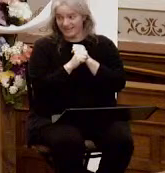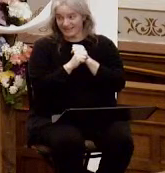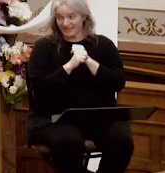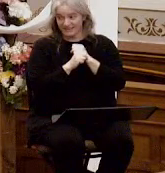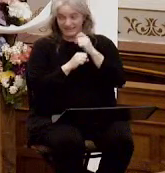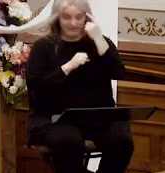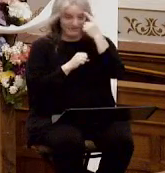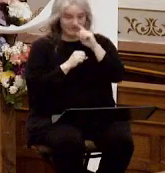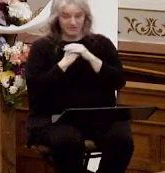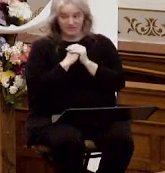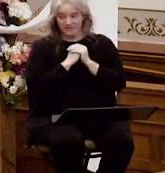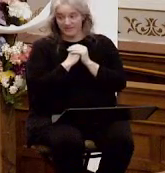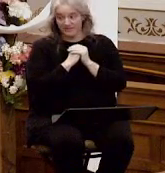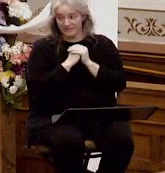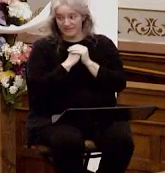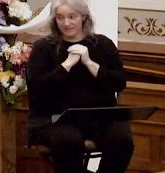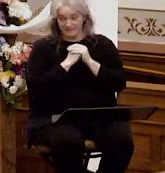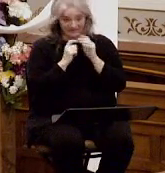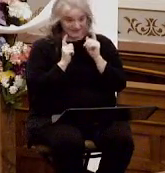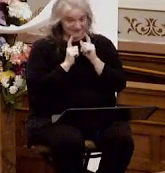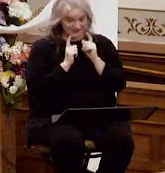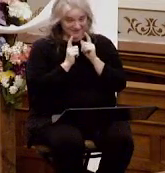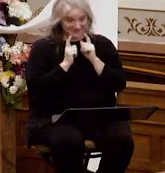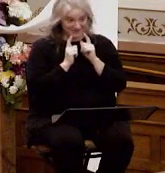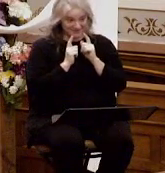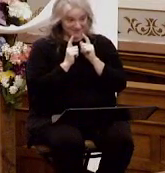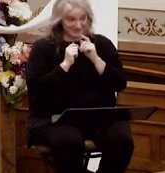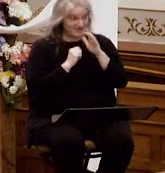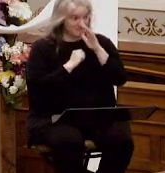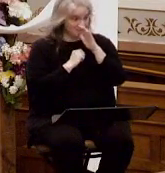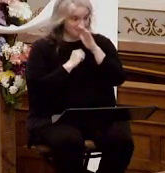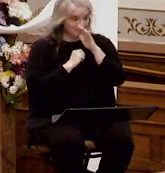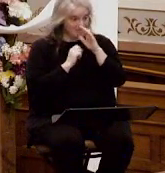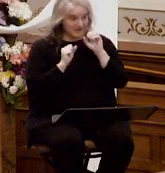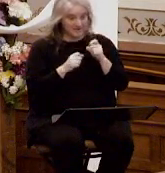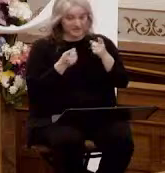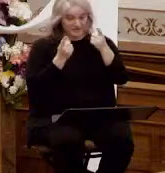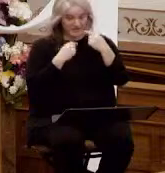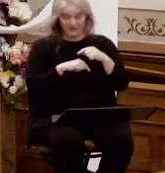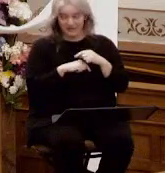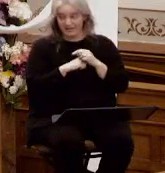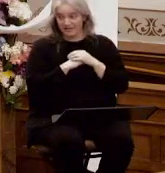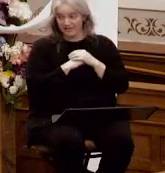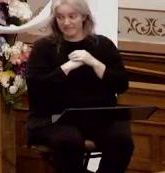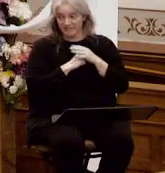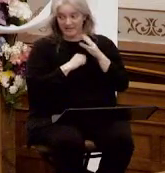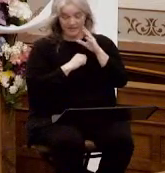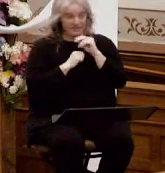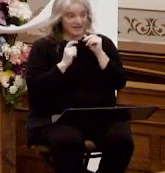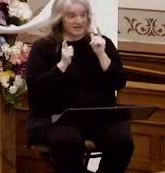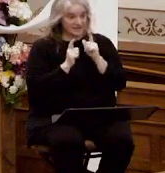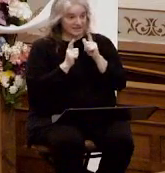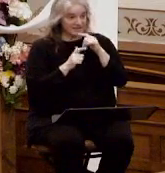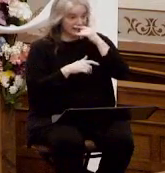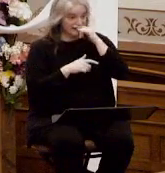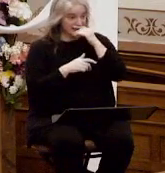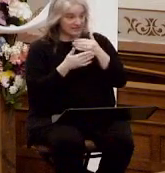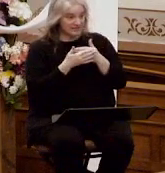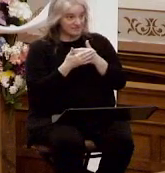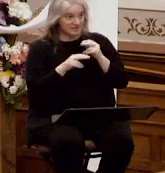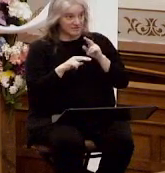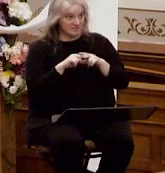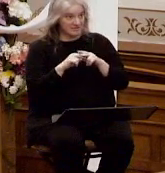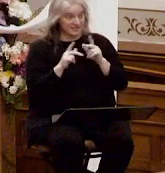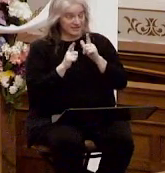for really young ones. Moms can go, and really young ones can get babysat. A little